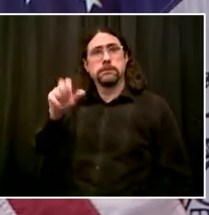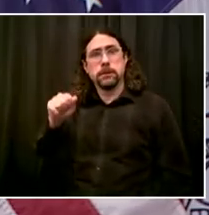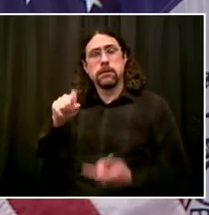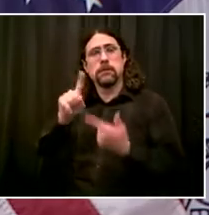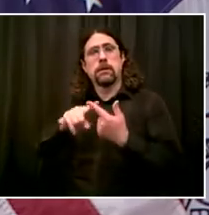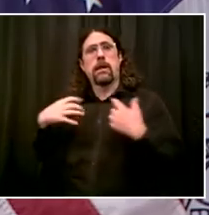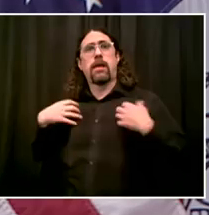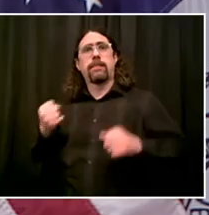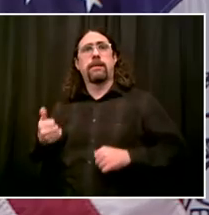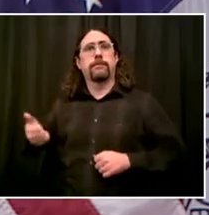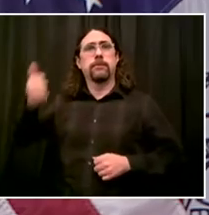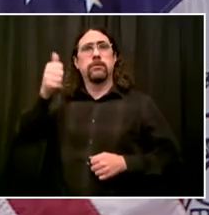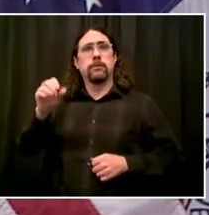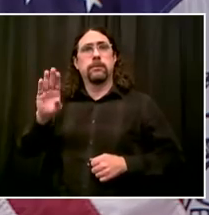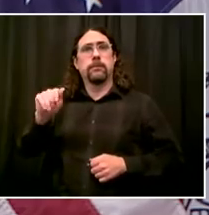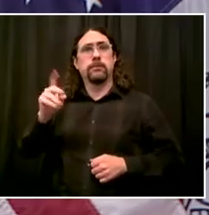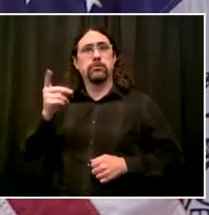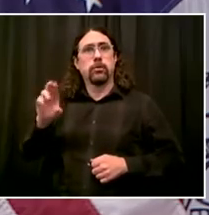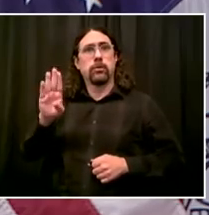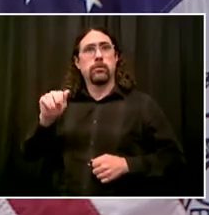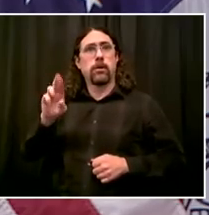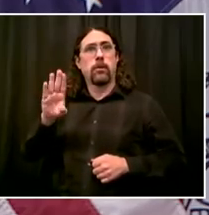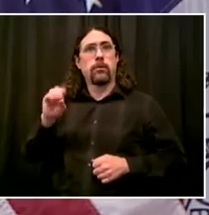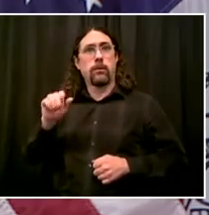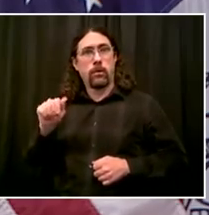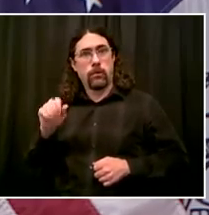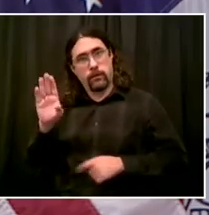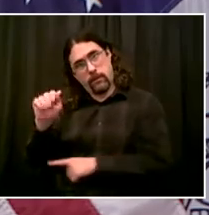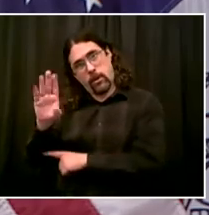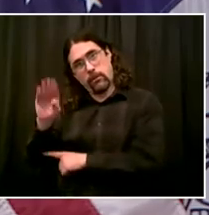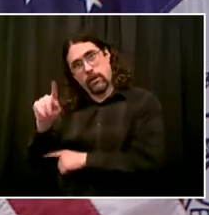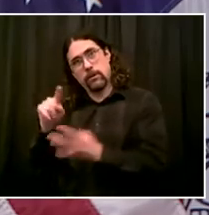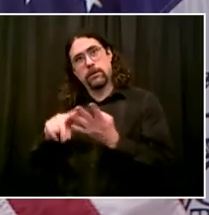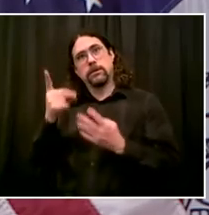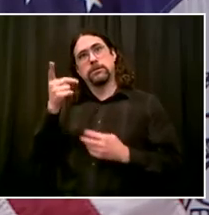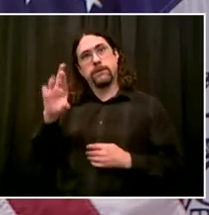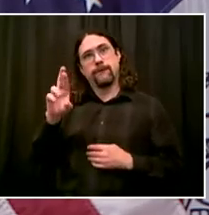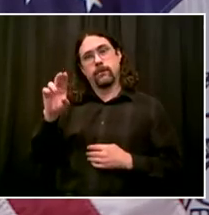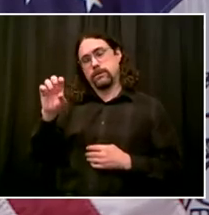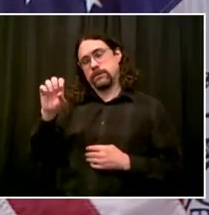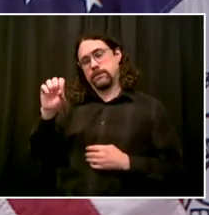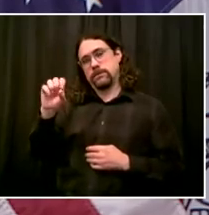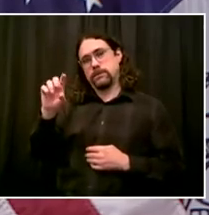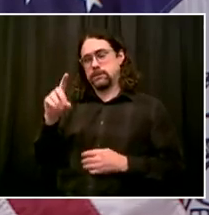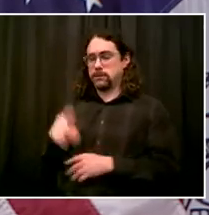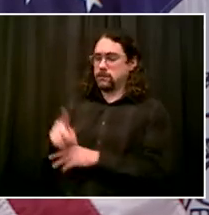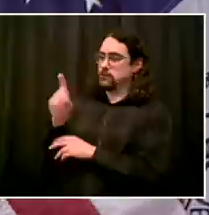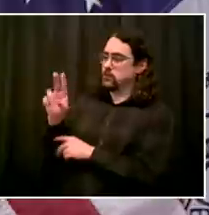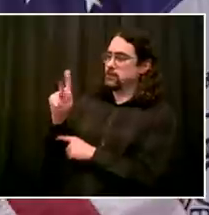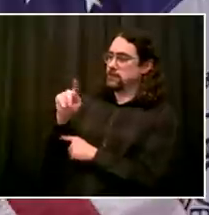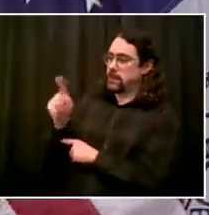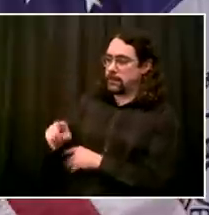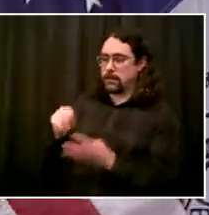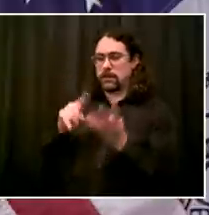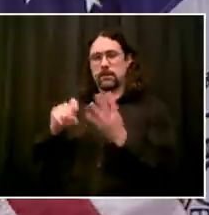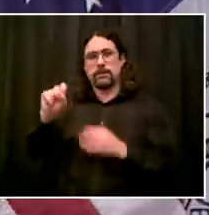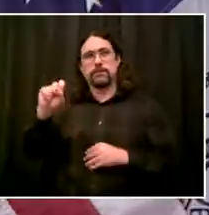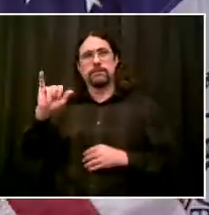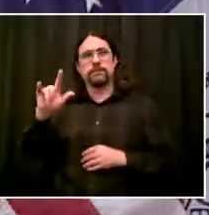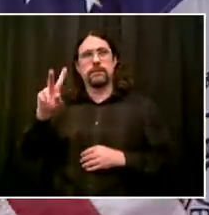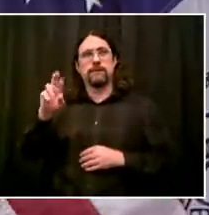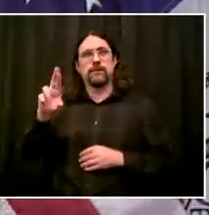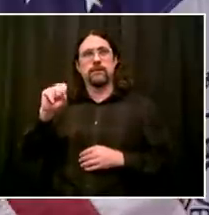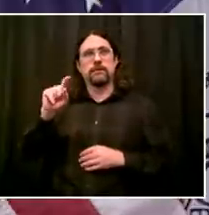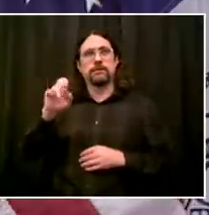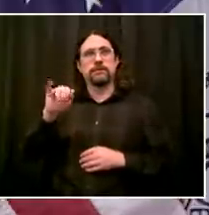Trottenberg, Deputy Director of the Office of Neighborhood Safety at the Mayor's Office of Criminal Justice, Cumberbatch, and Senior Advisor Dr.